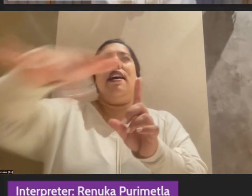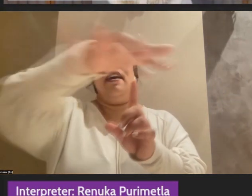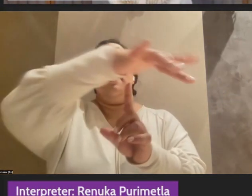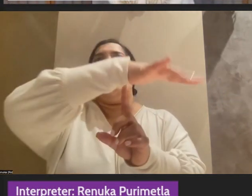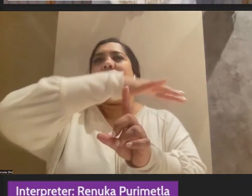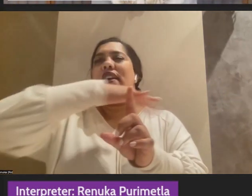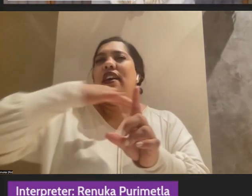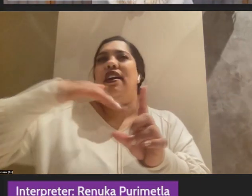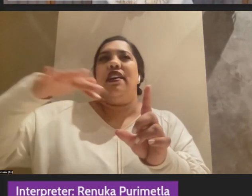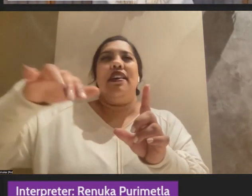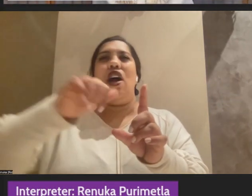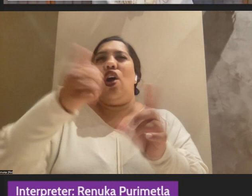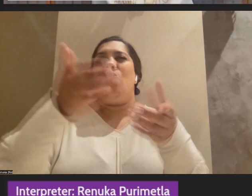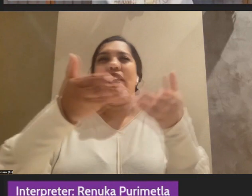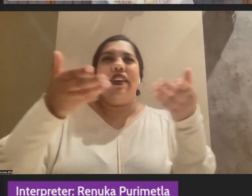consciousness, the rest of